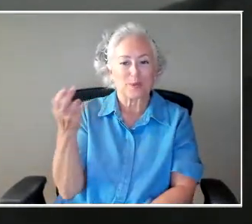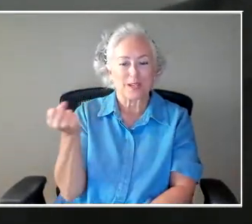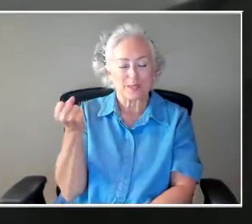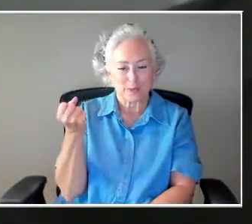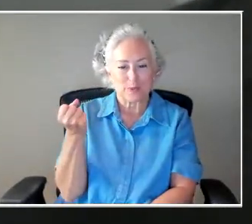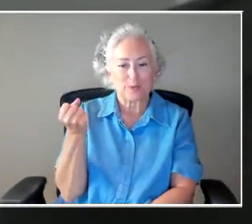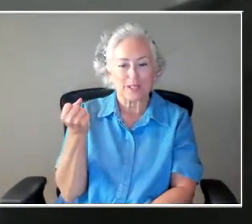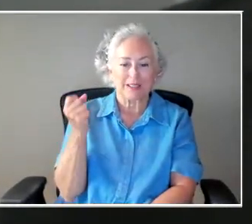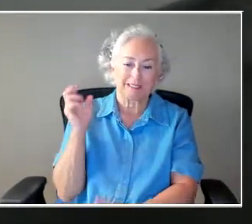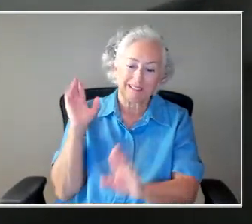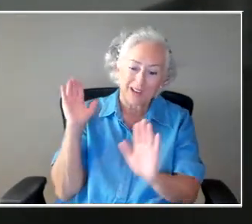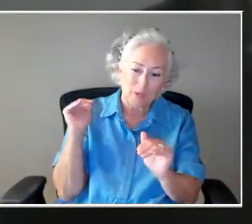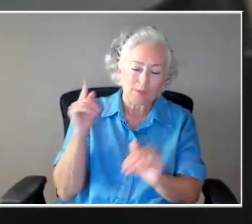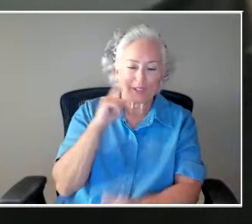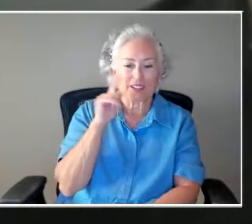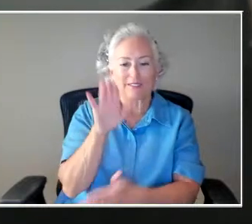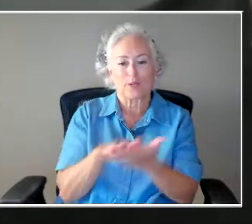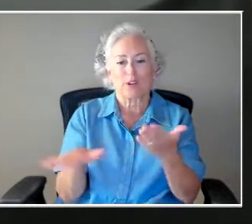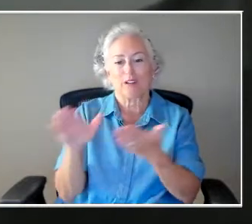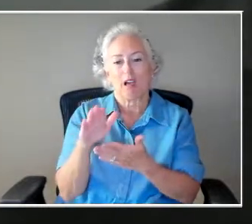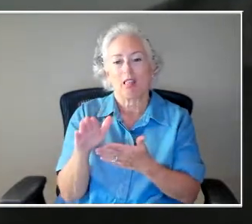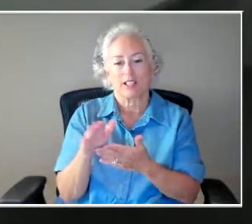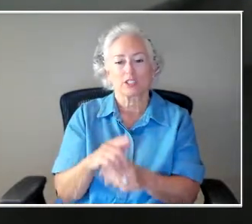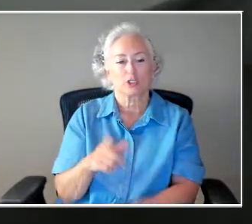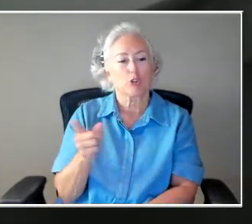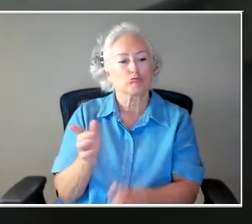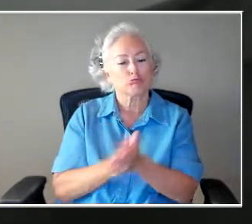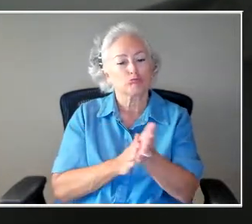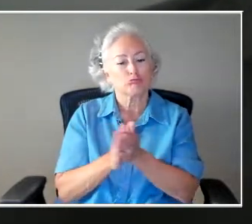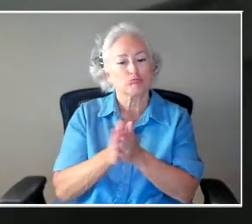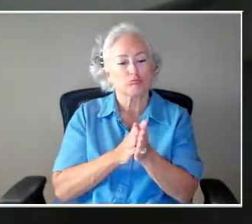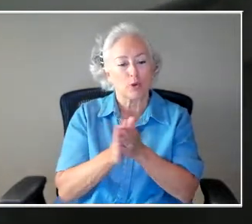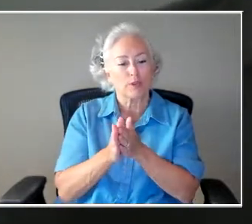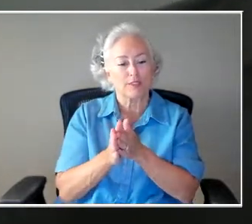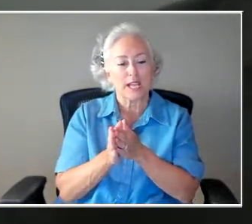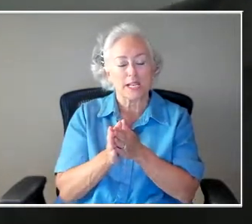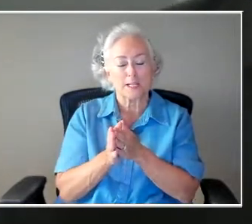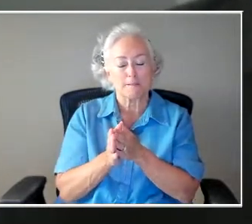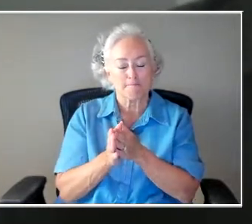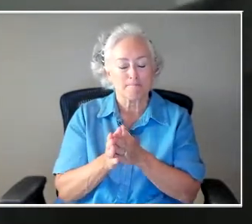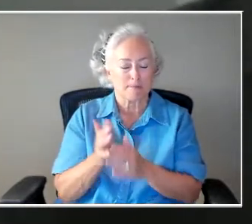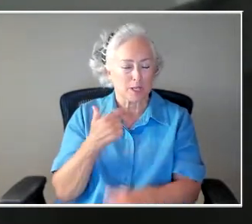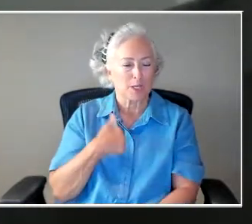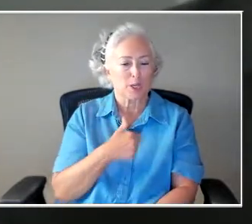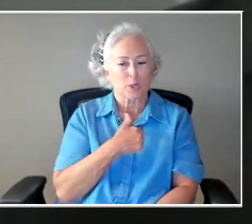into college. So he's pretty motivated as far as getting back. And we knew